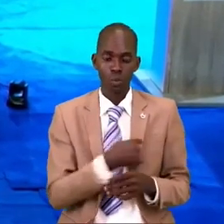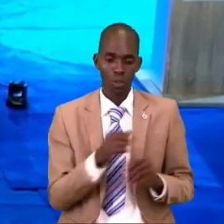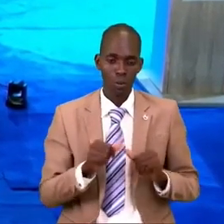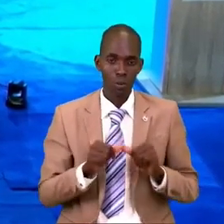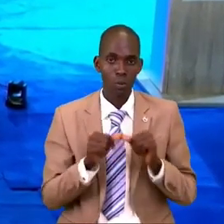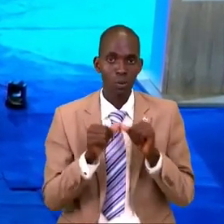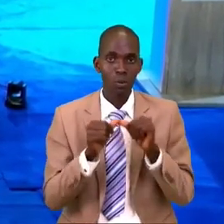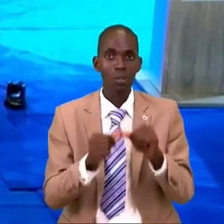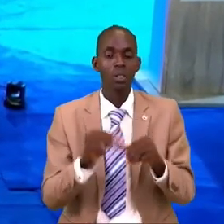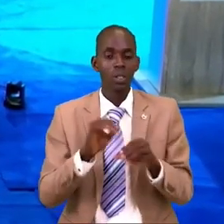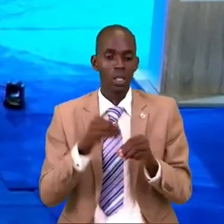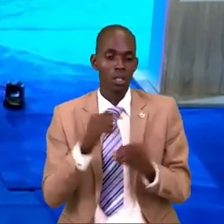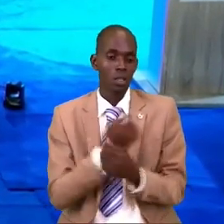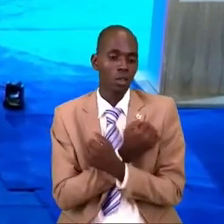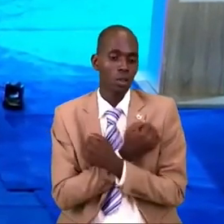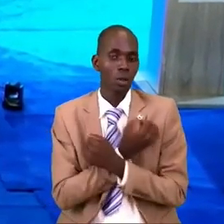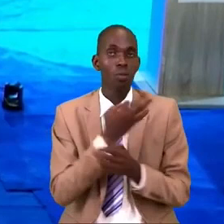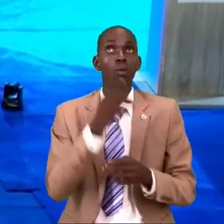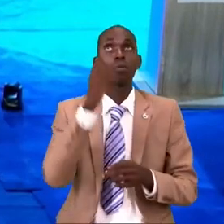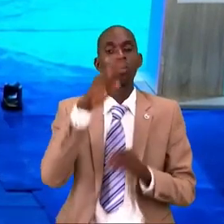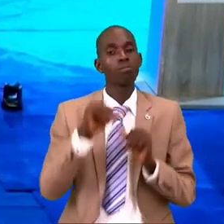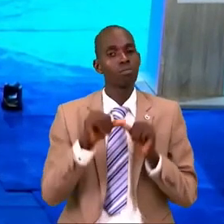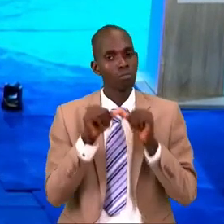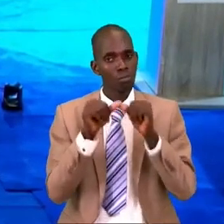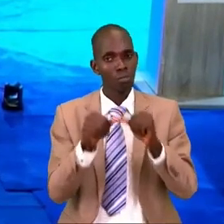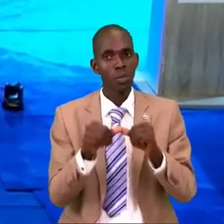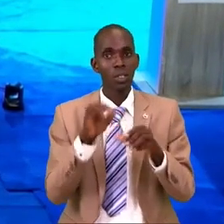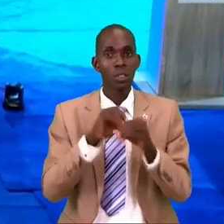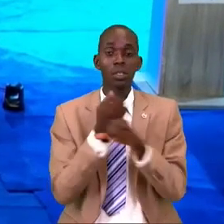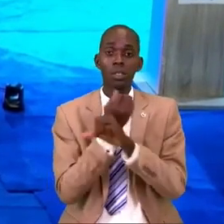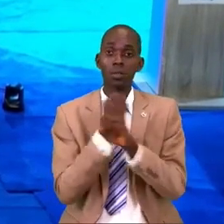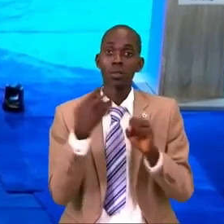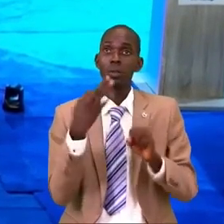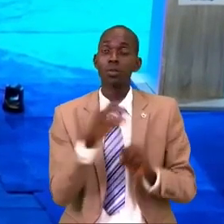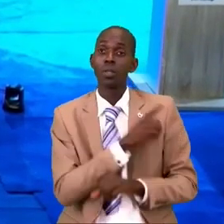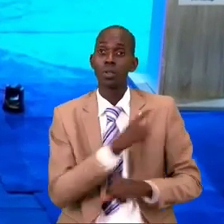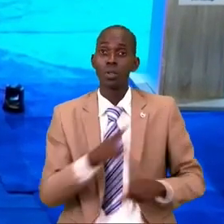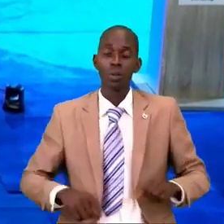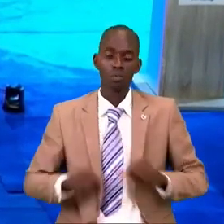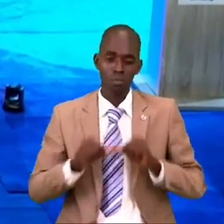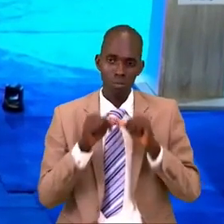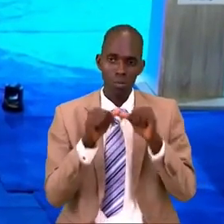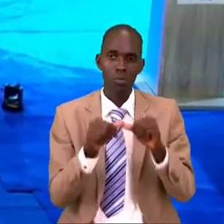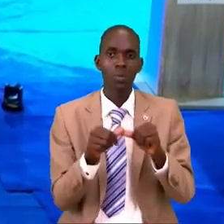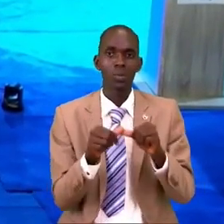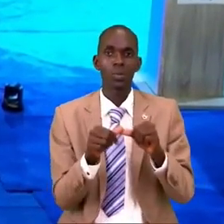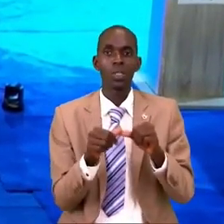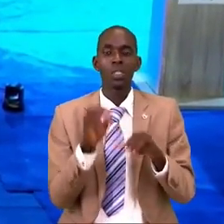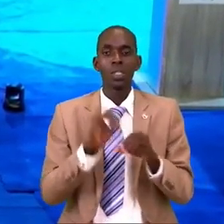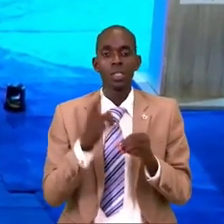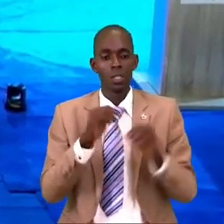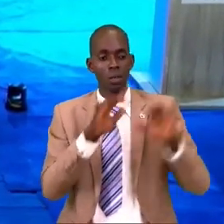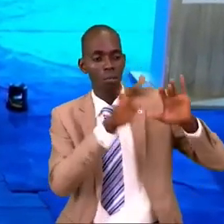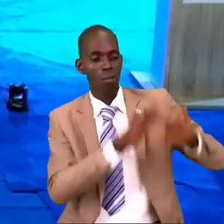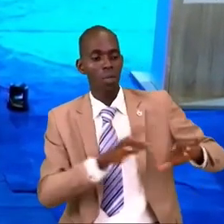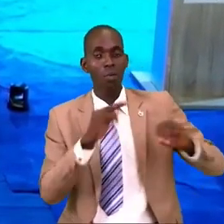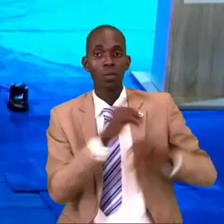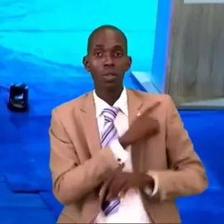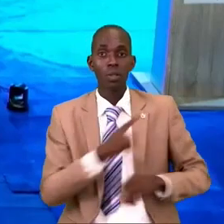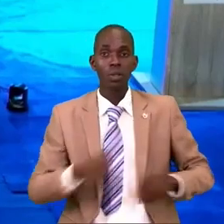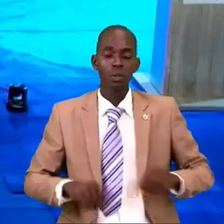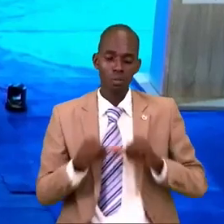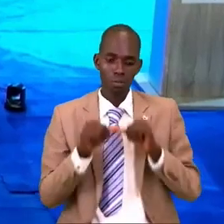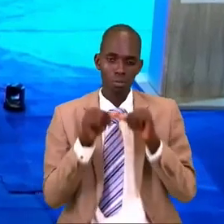the mercy of the Lord, continue in all that the Lord has done. Remember, it's the